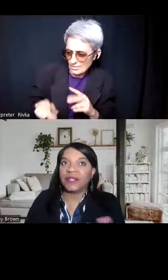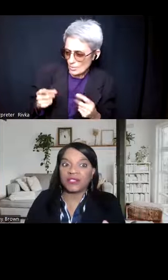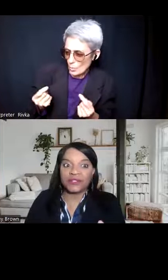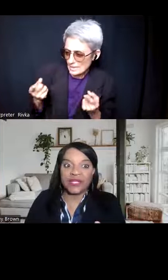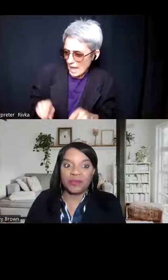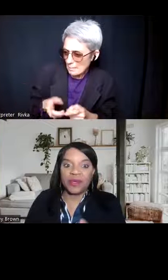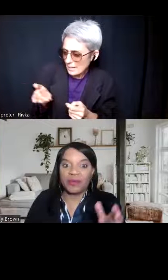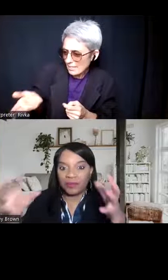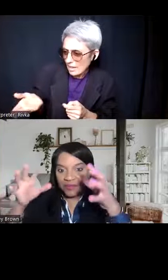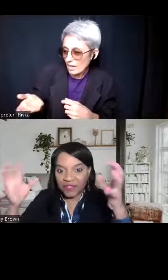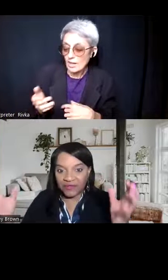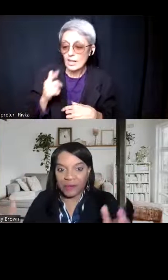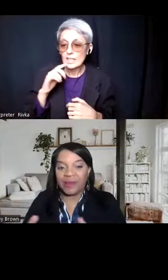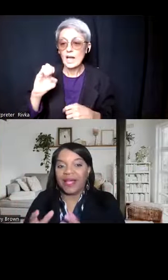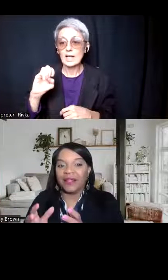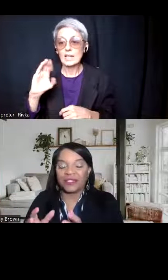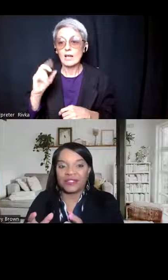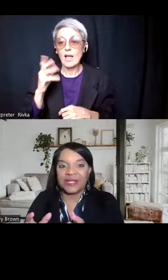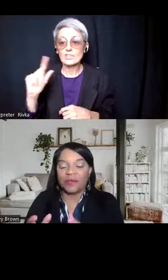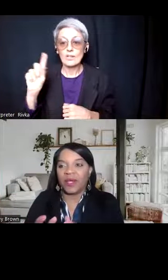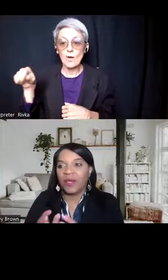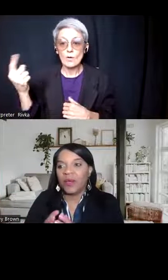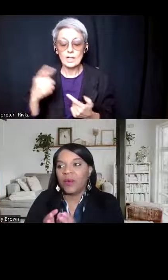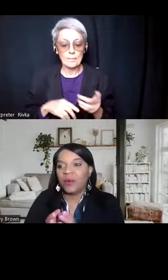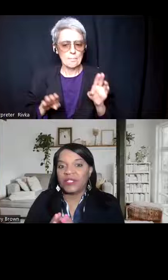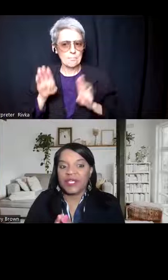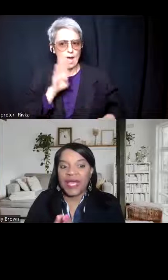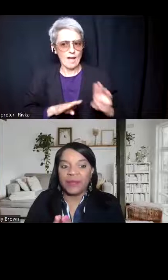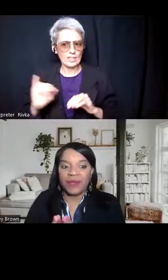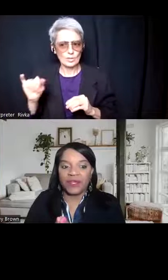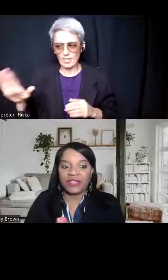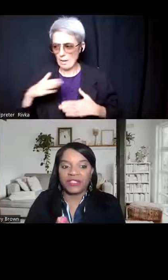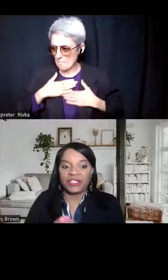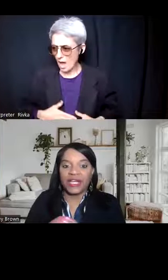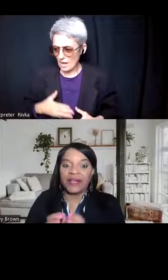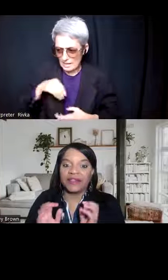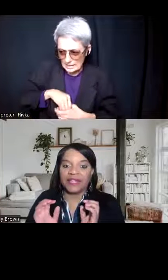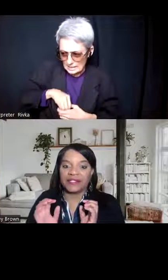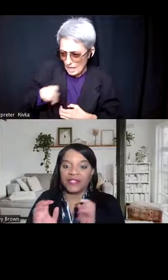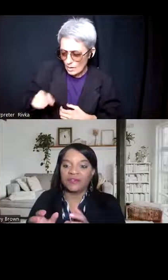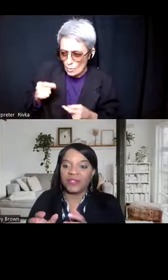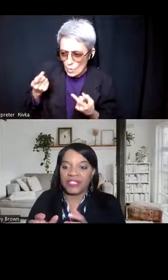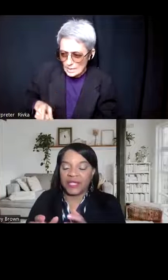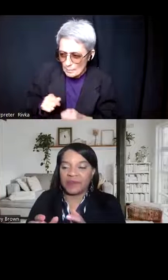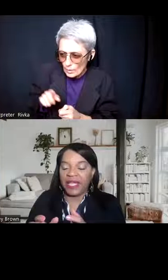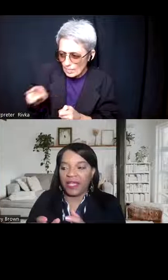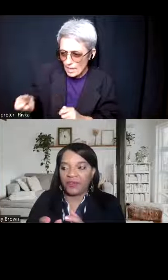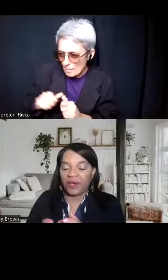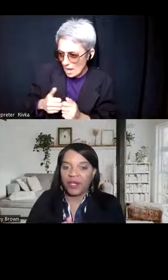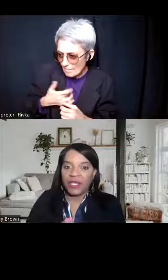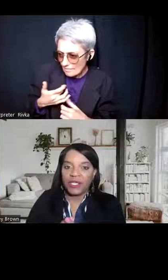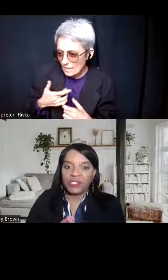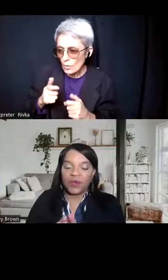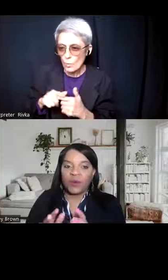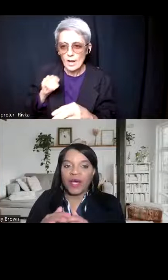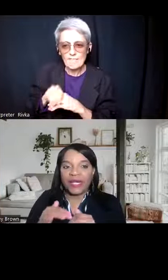from an ecological standpoint, but just from a biological standpoint. What's happening with this child that is influencing their